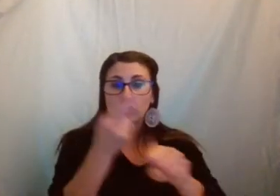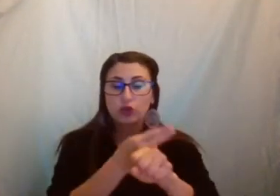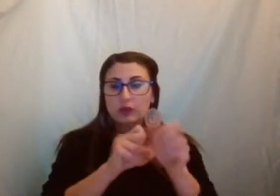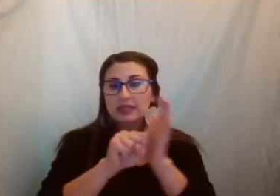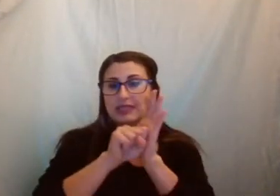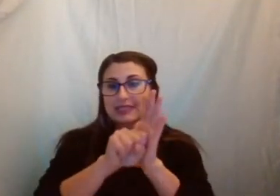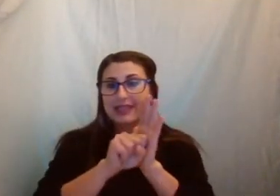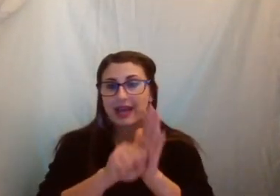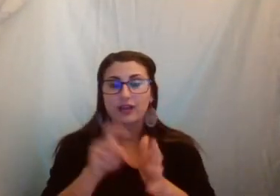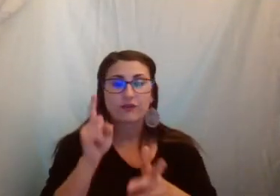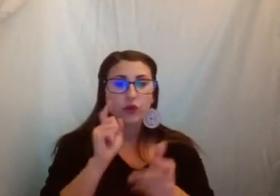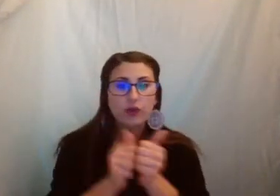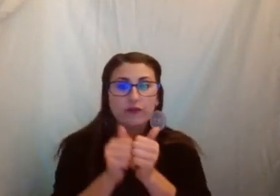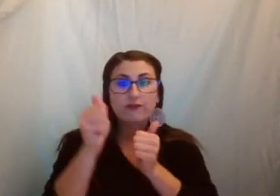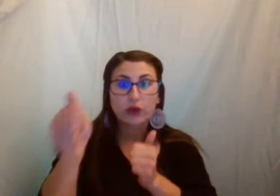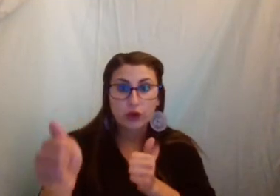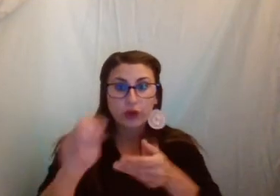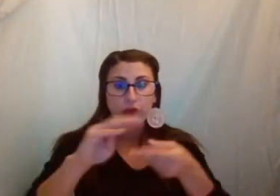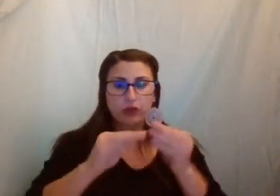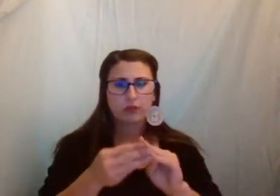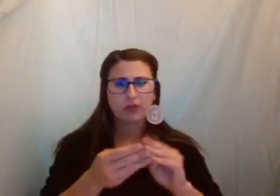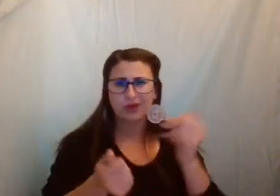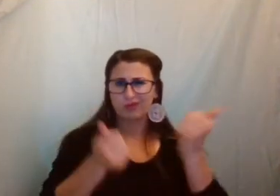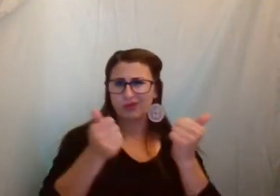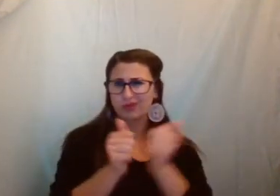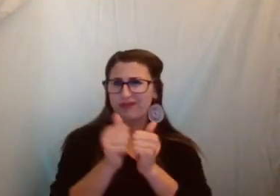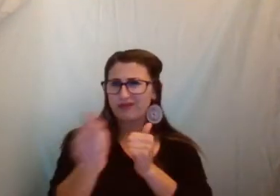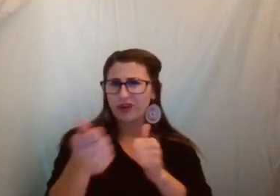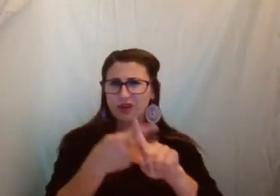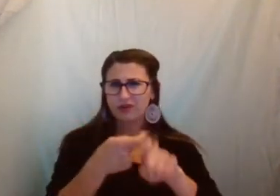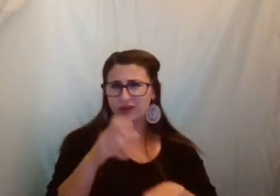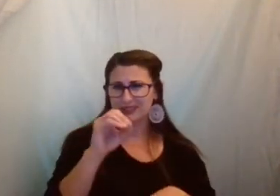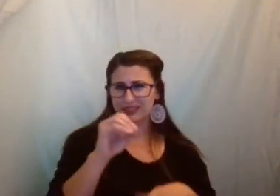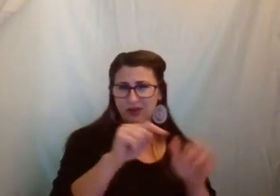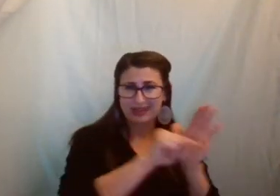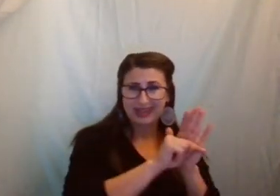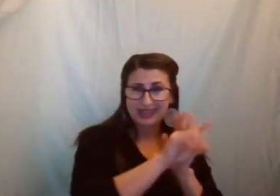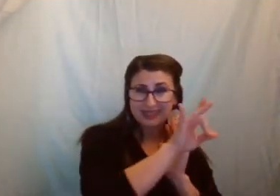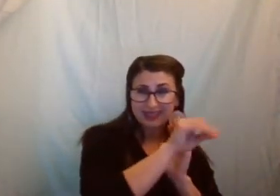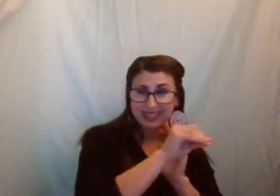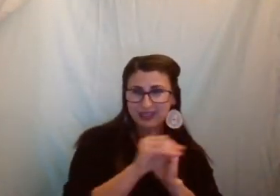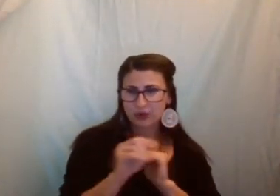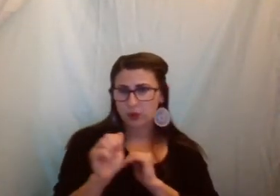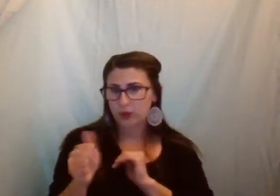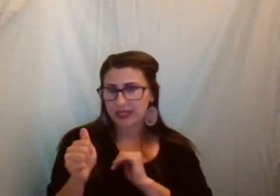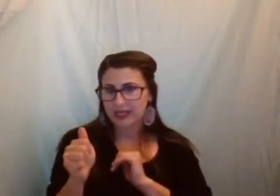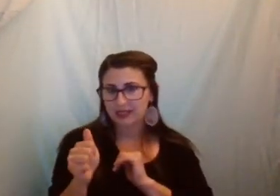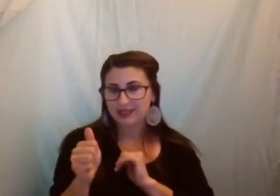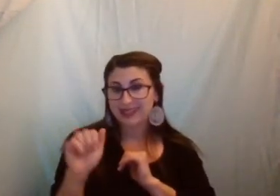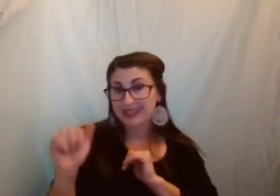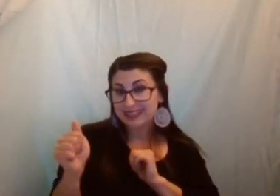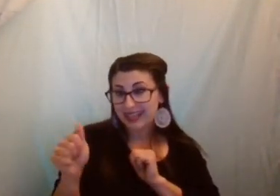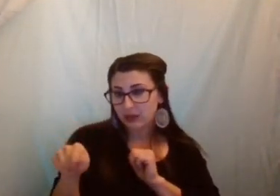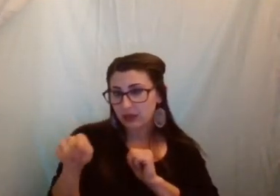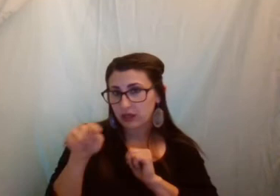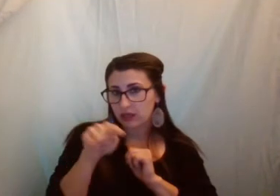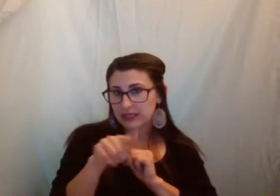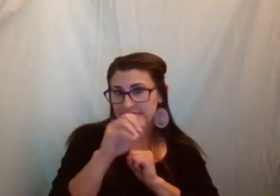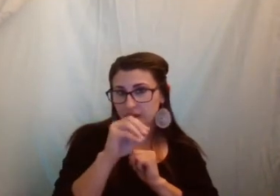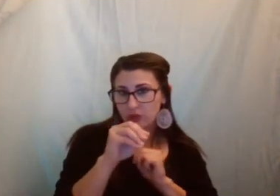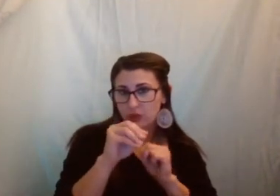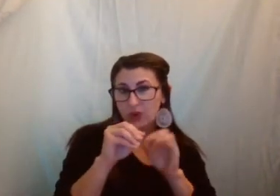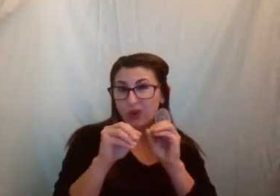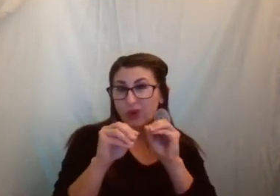the sign of the further number. Which one's further away from 0? Negative 80 or 10? 10 jumps away